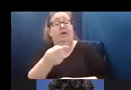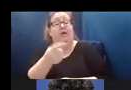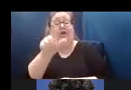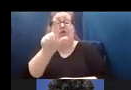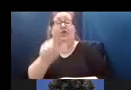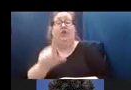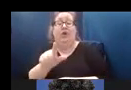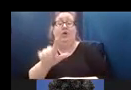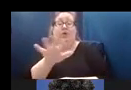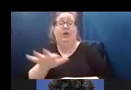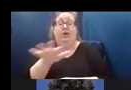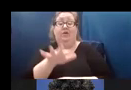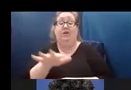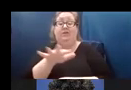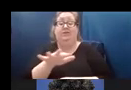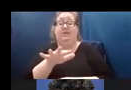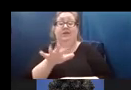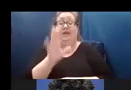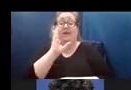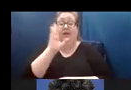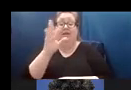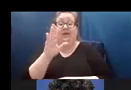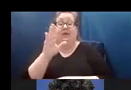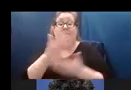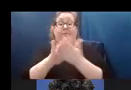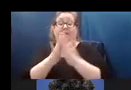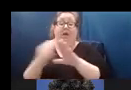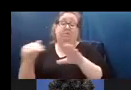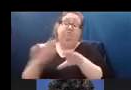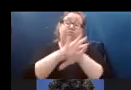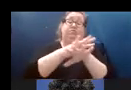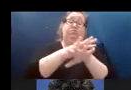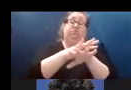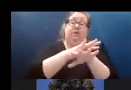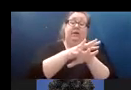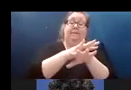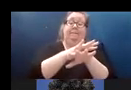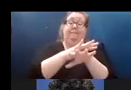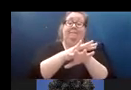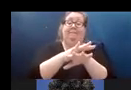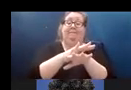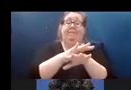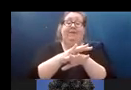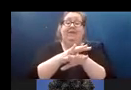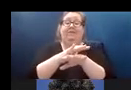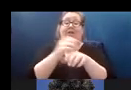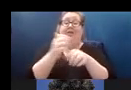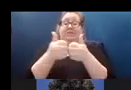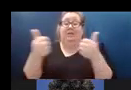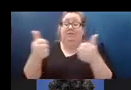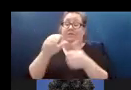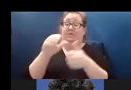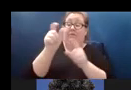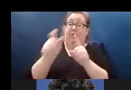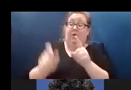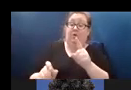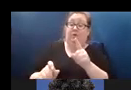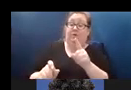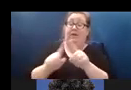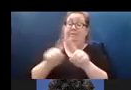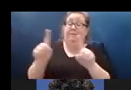areas that would be subjected to inundation. These are cut off from the coastline, but they are also at a